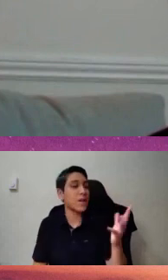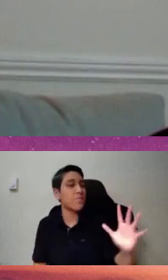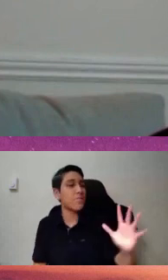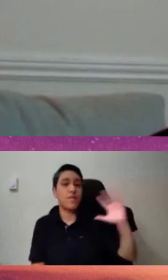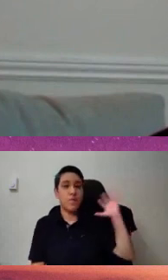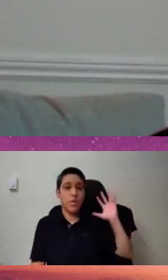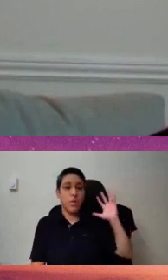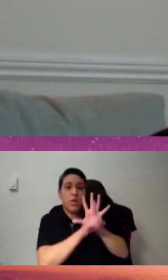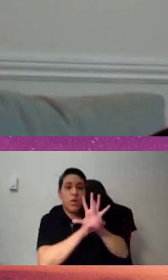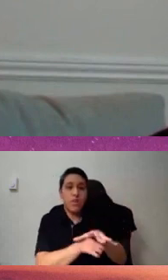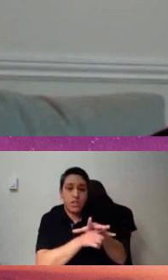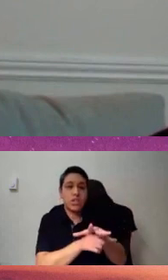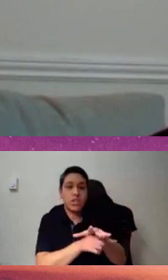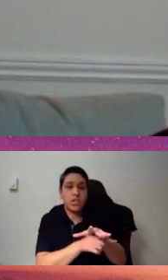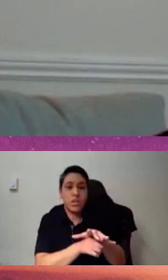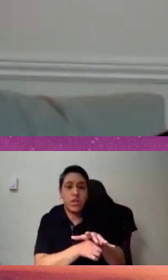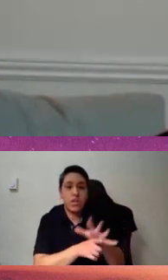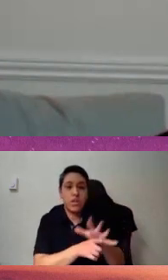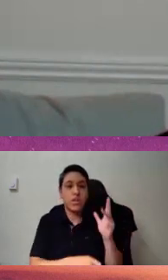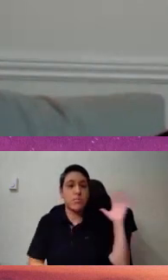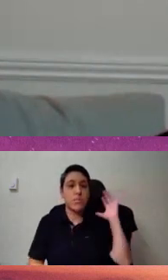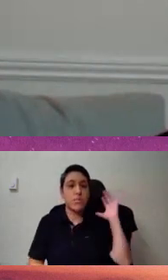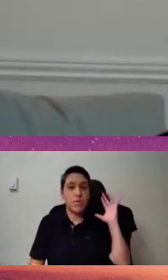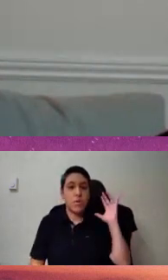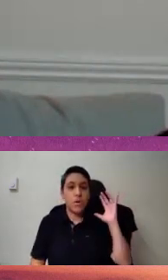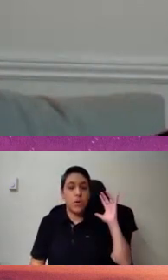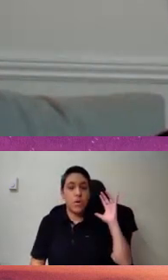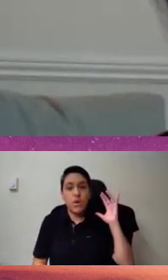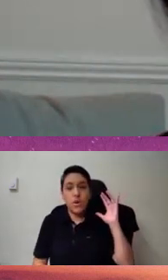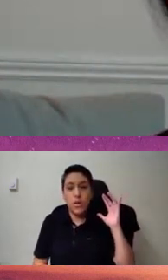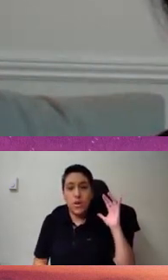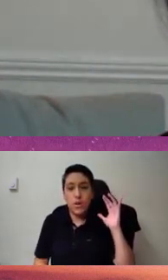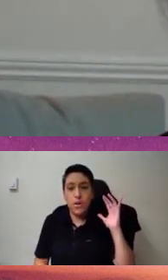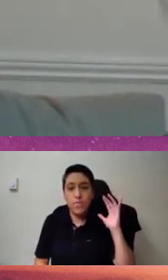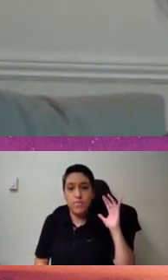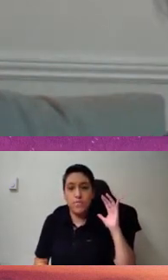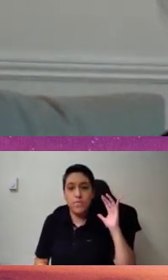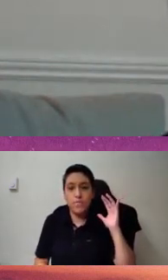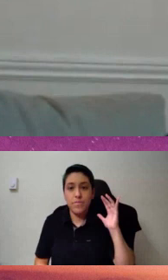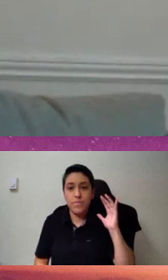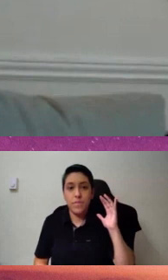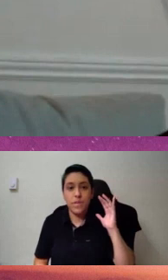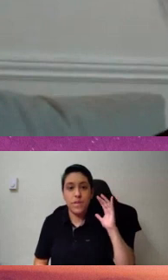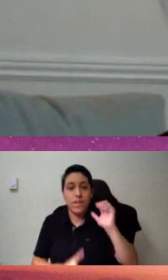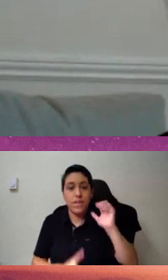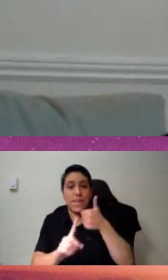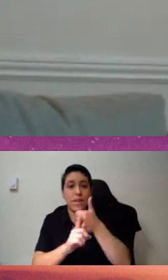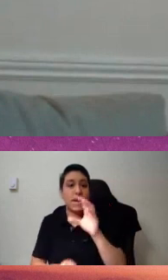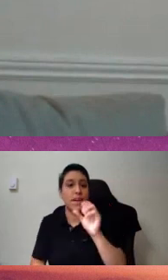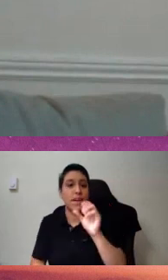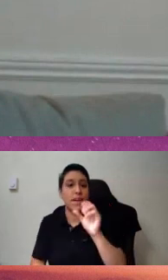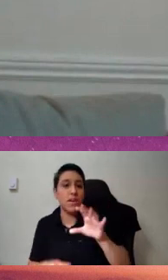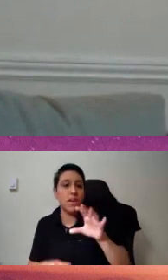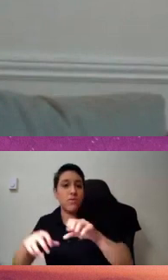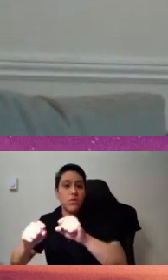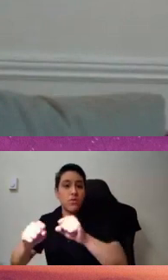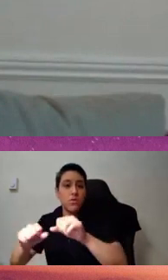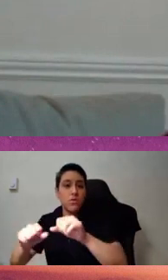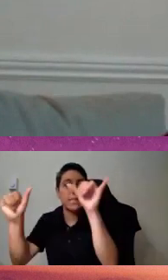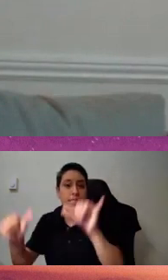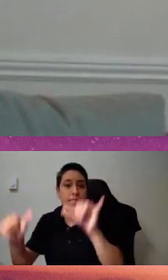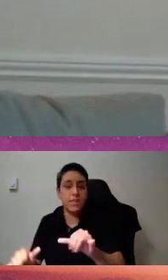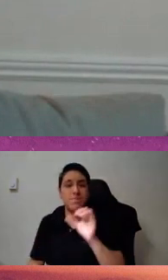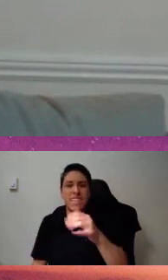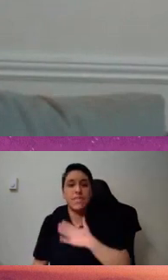oppression, ignorance, and attempts at erasure because of the impact of colonialism. Those are my thoughts on it. Thank you.